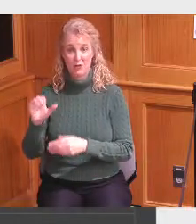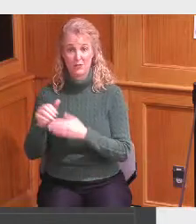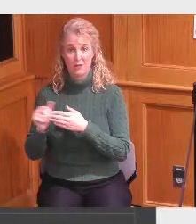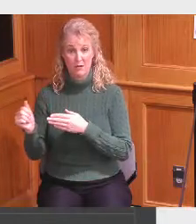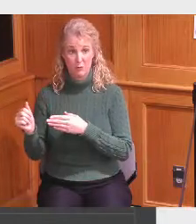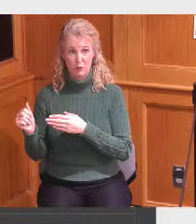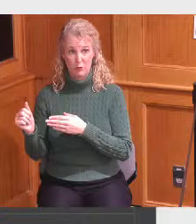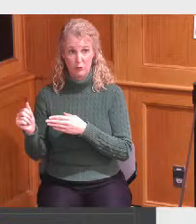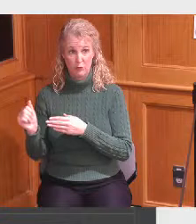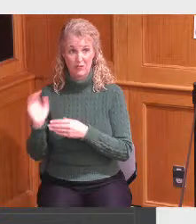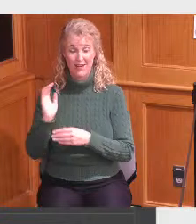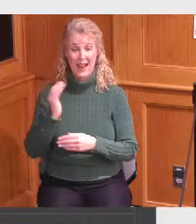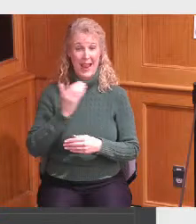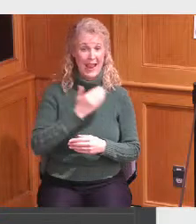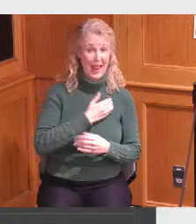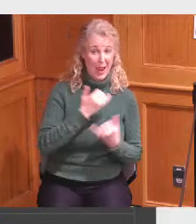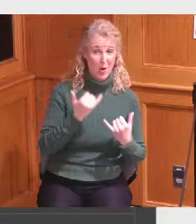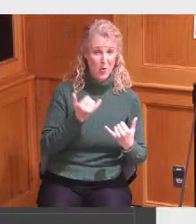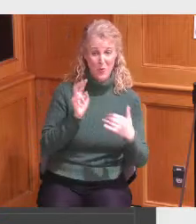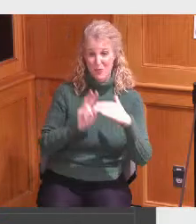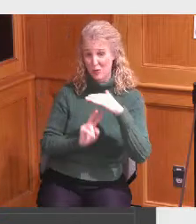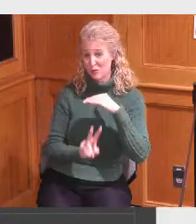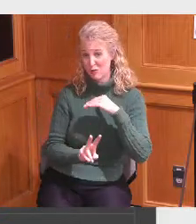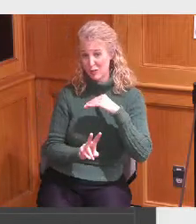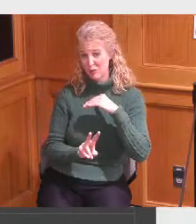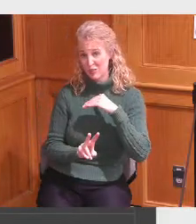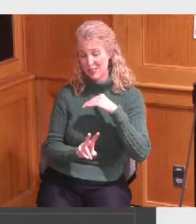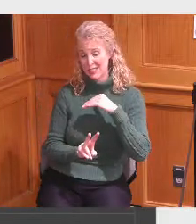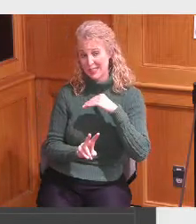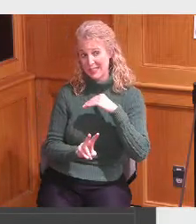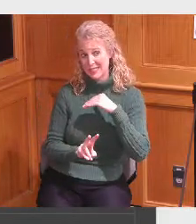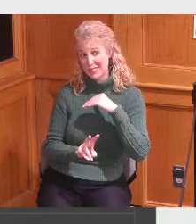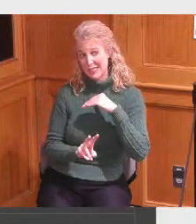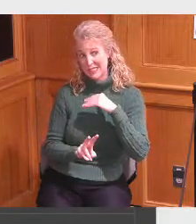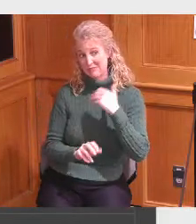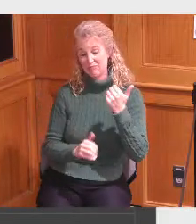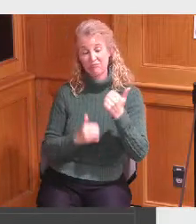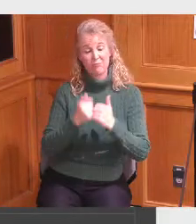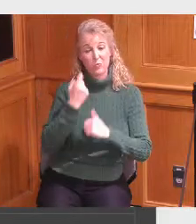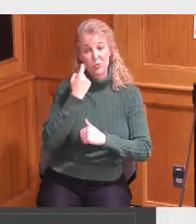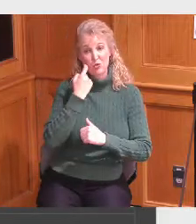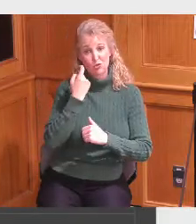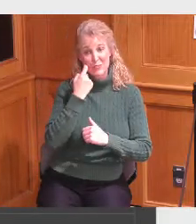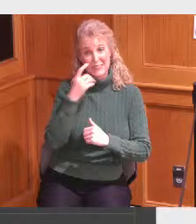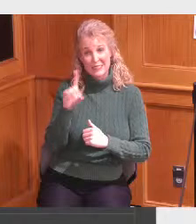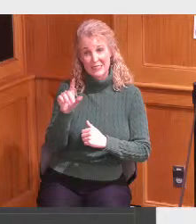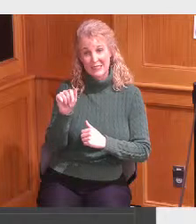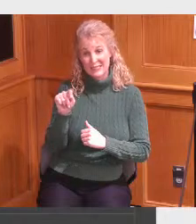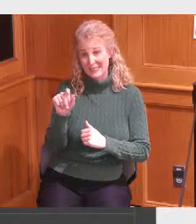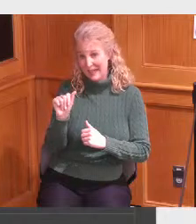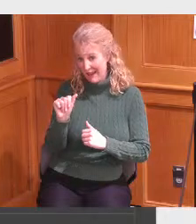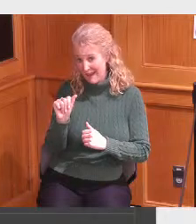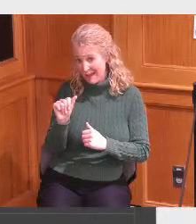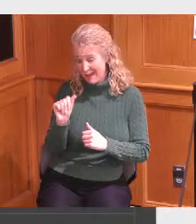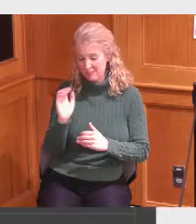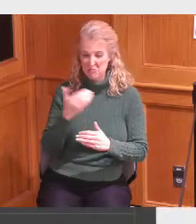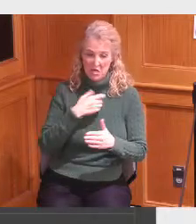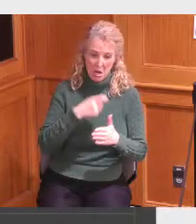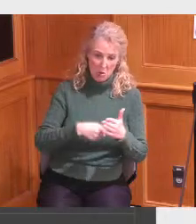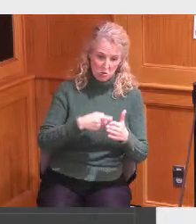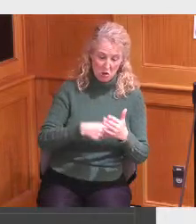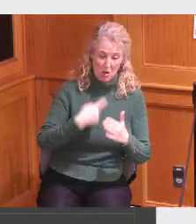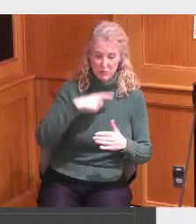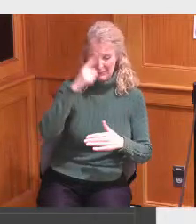$24,800,000. Our current projections based on the most recent information we have and the cost that we have budgeted